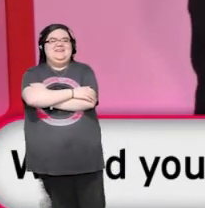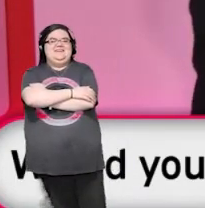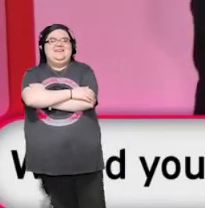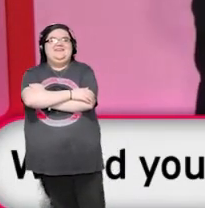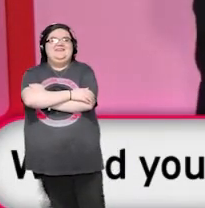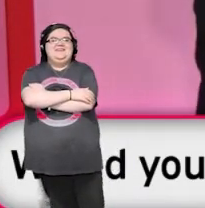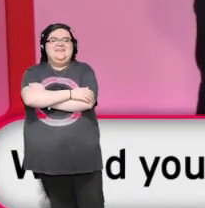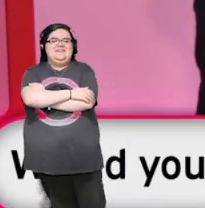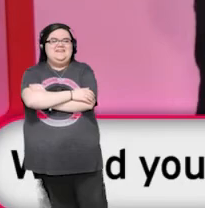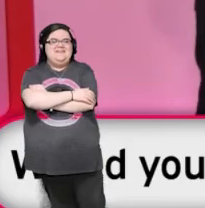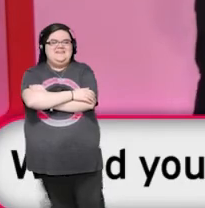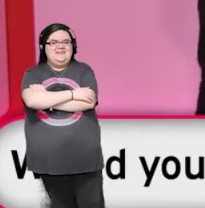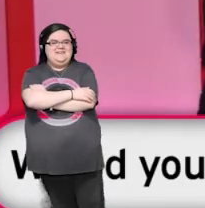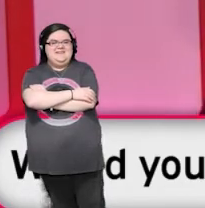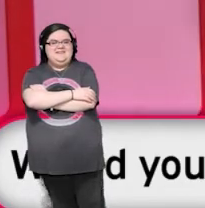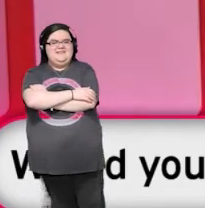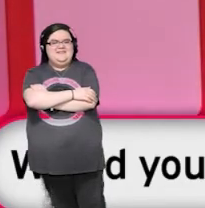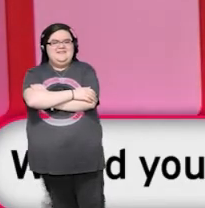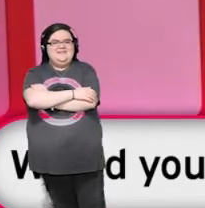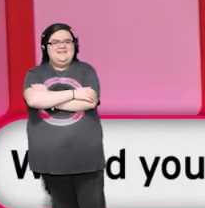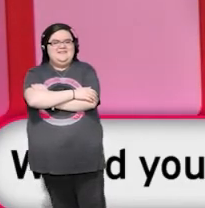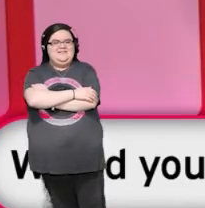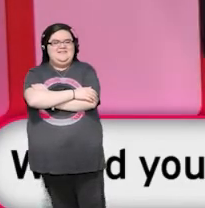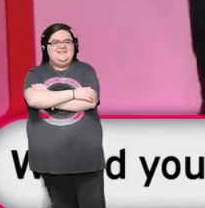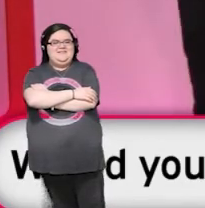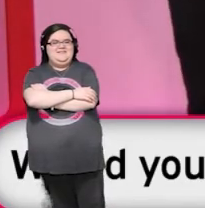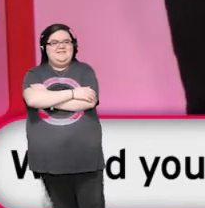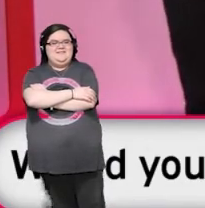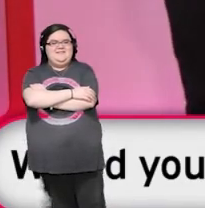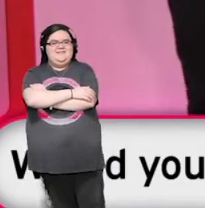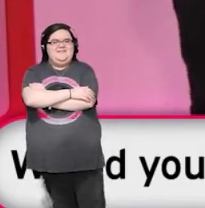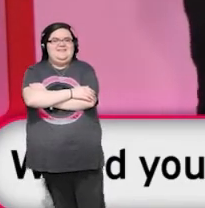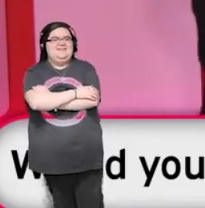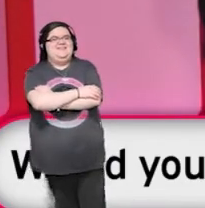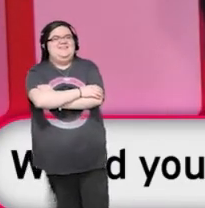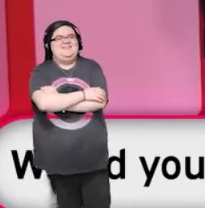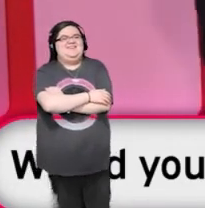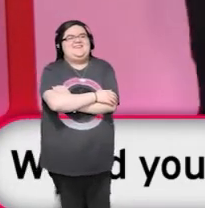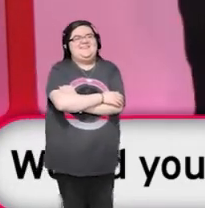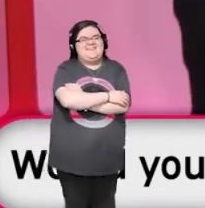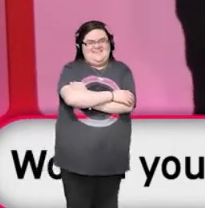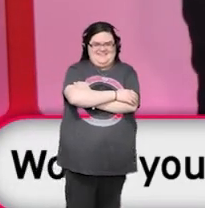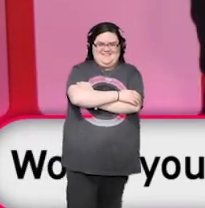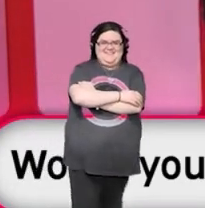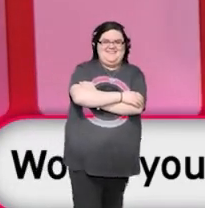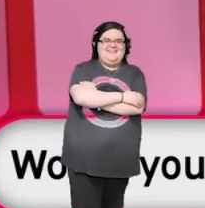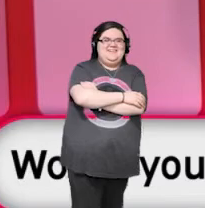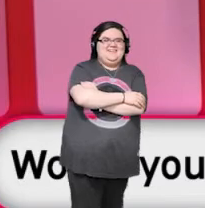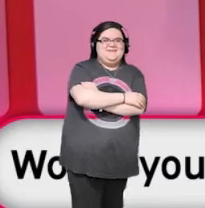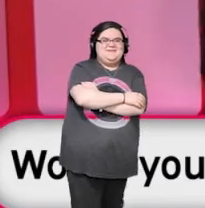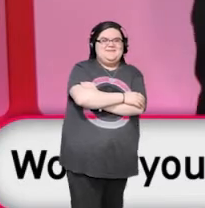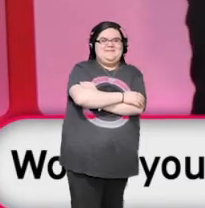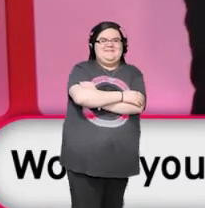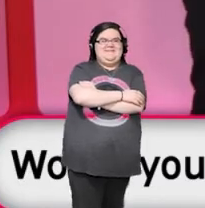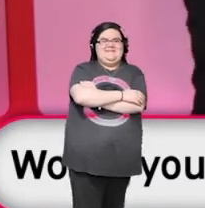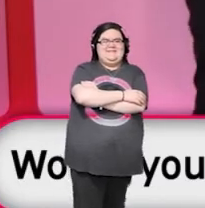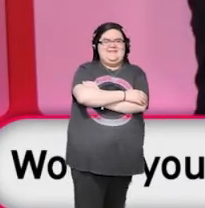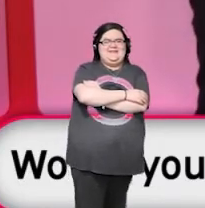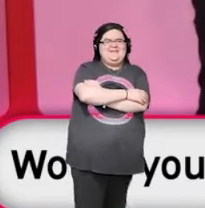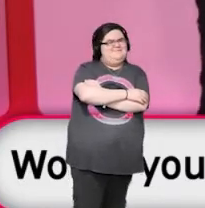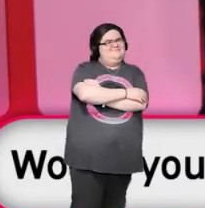Oh, hey, I can't pick. Which one are you picking? KMS, bro. Which one are you picking? Oh. I'm going to KMS. Which one? KMS. I'm with Simon. I think it's got me the